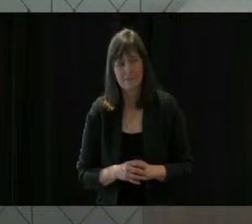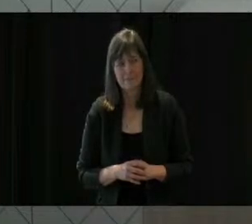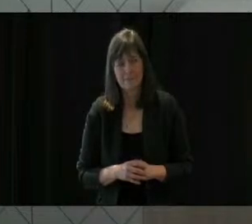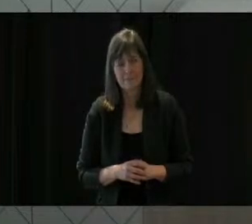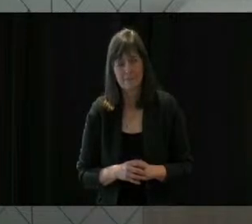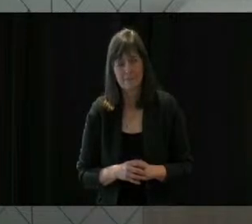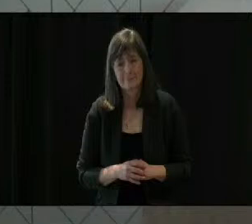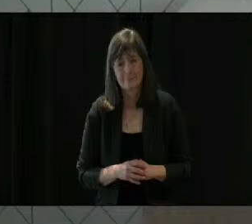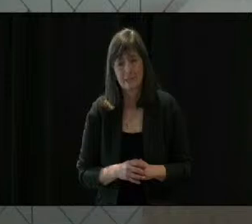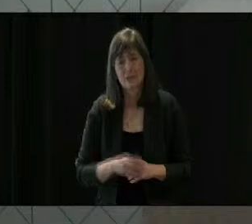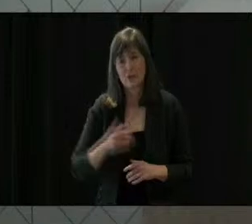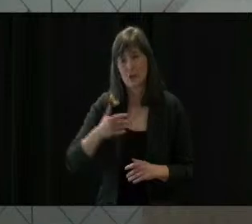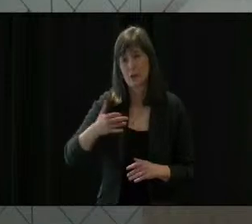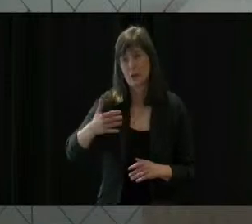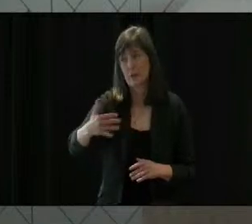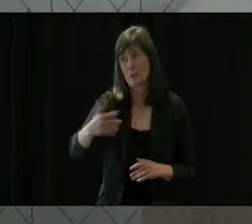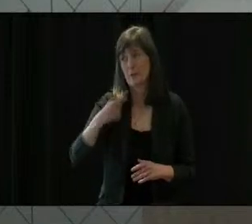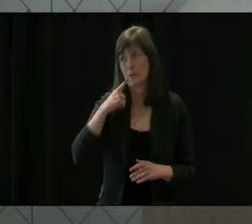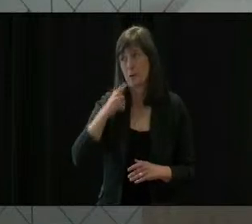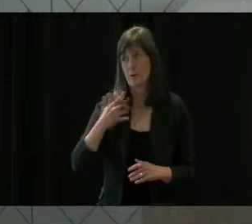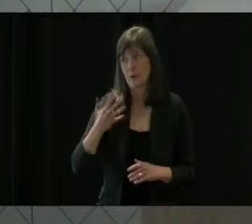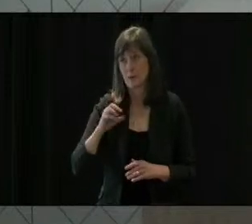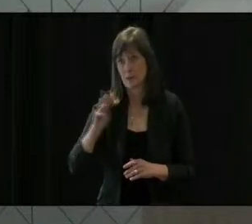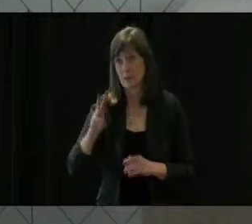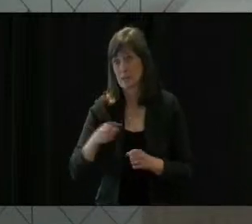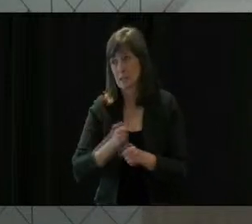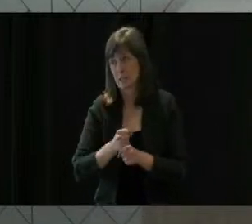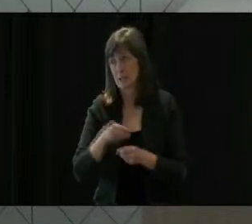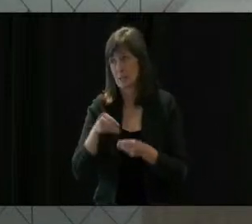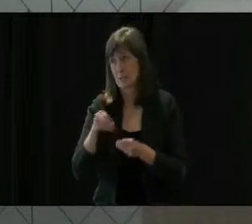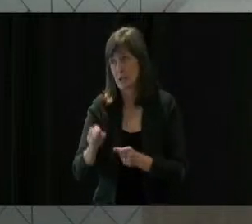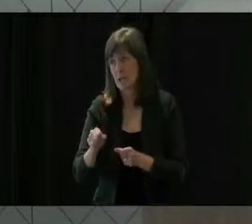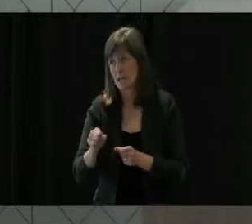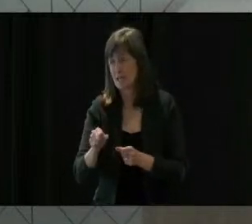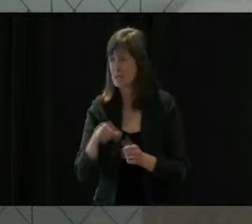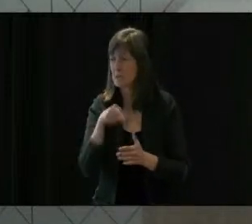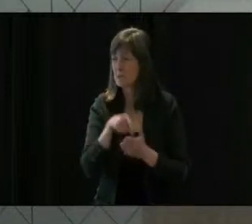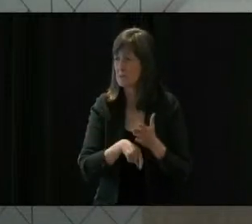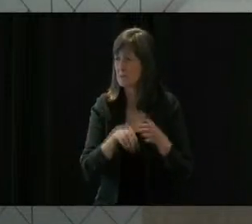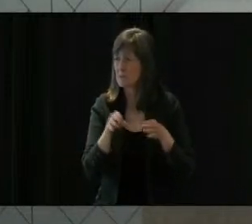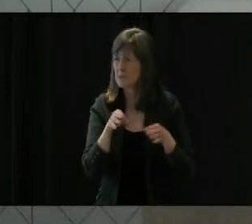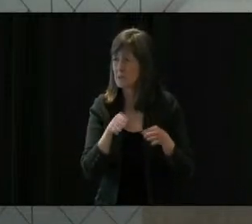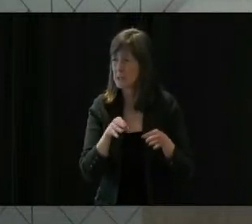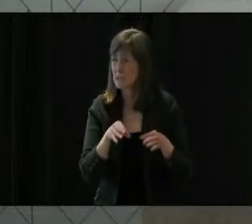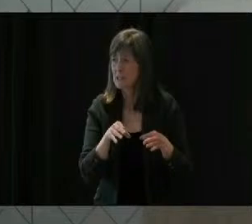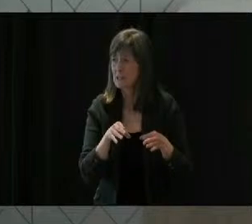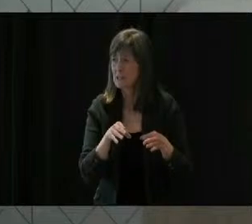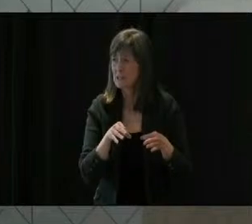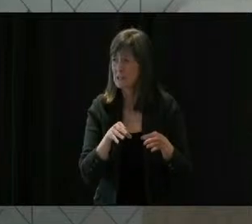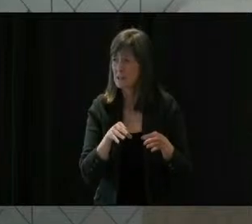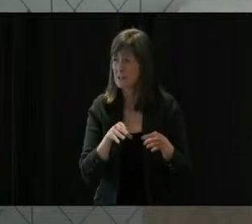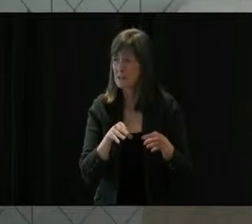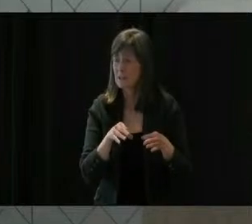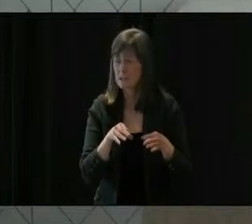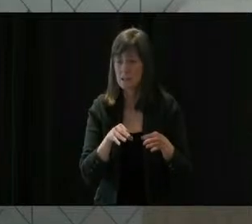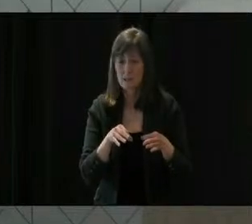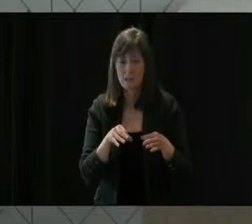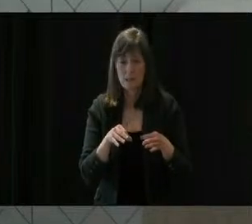And can you elaborate more on where you think this all went wrong? I mean, during the boom